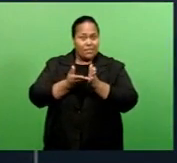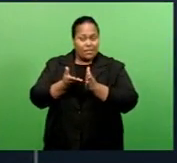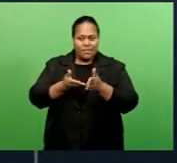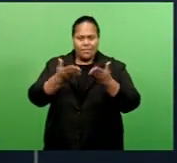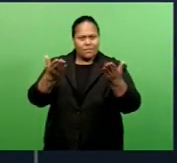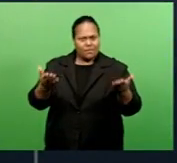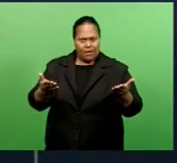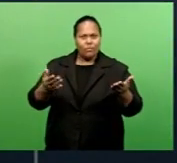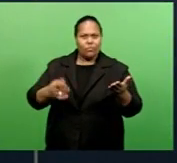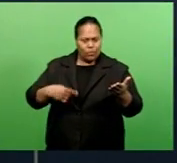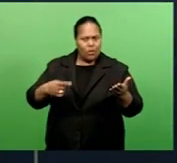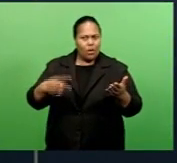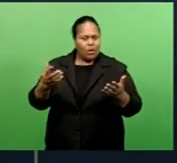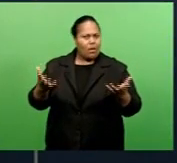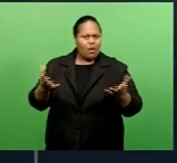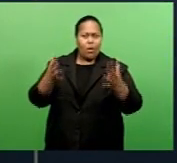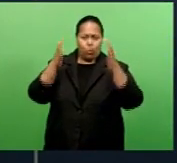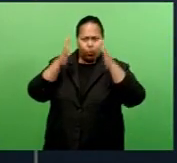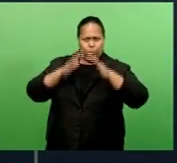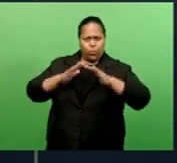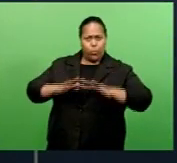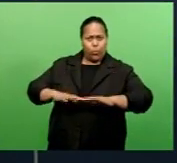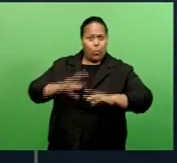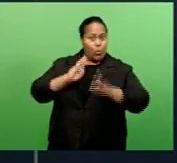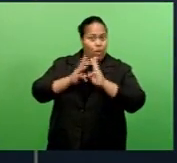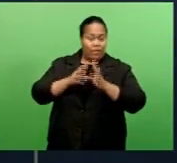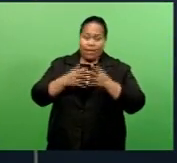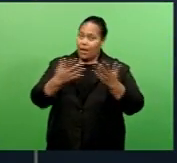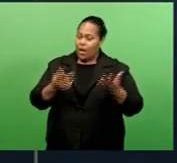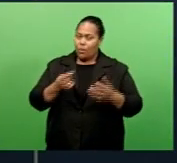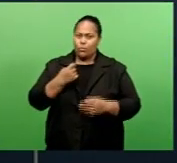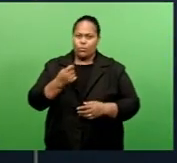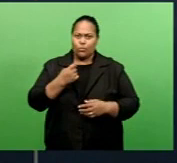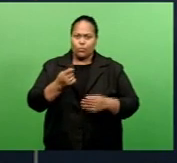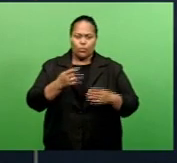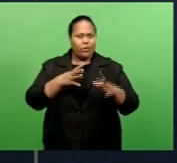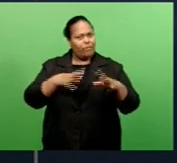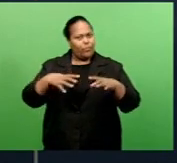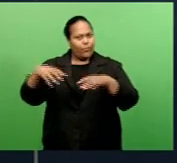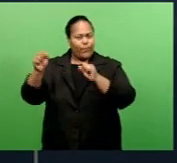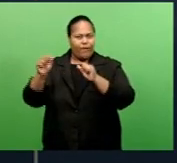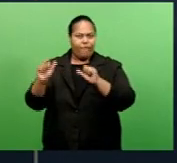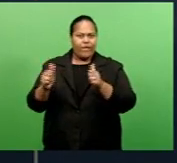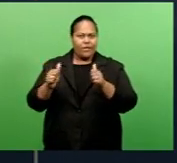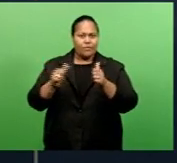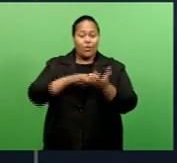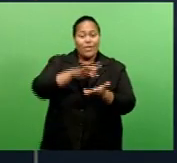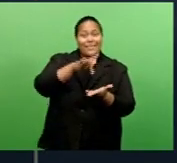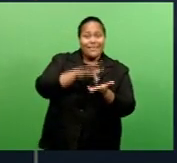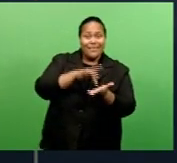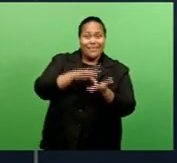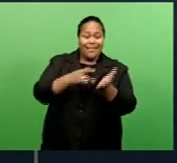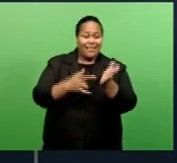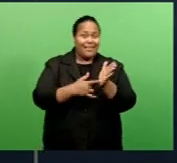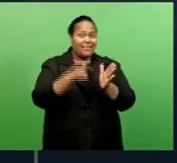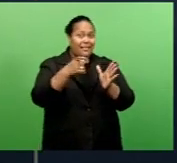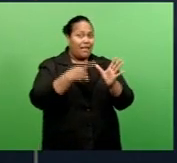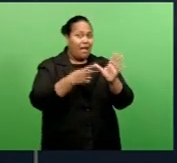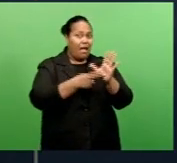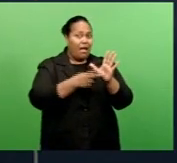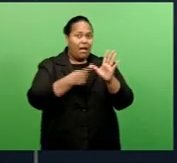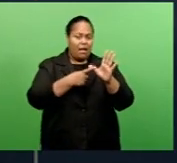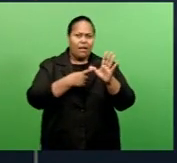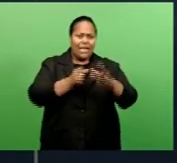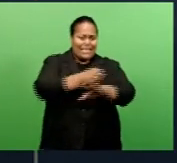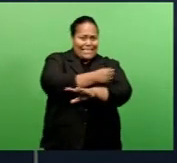the calm weather in parts of Viti Levu will deteriorate this evening as the center of QAUIA remains just off the